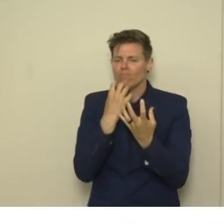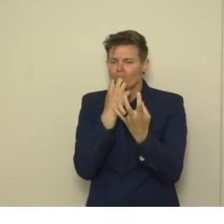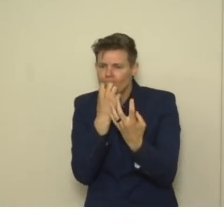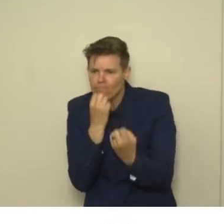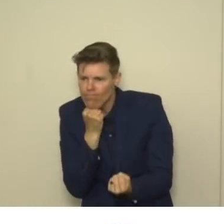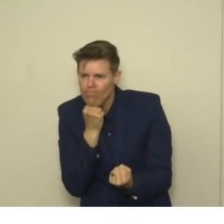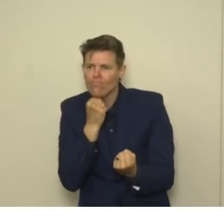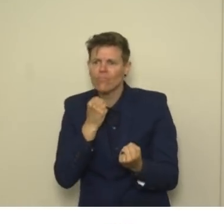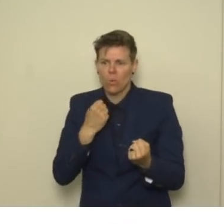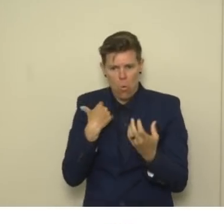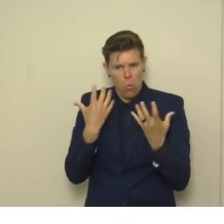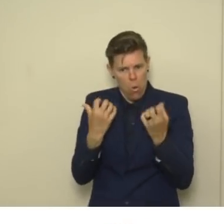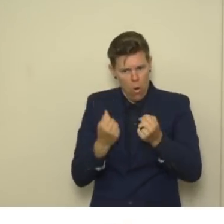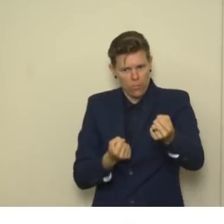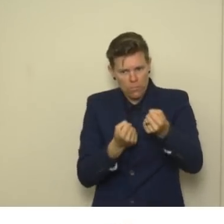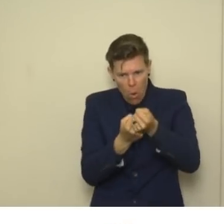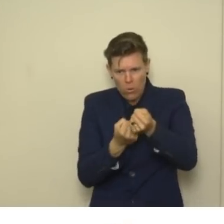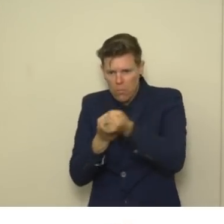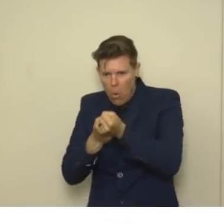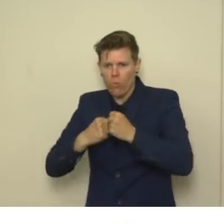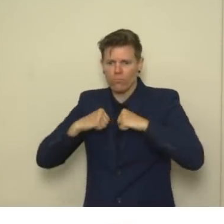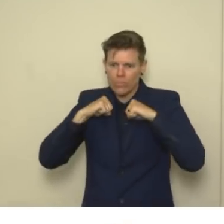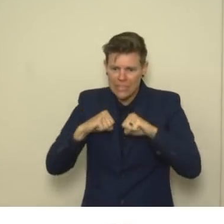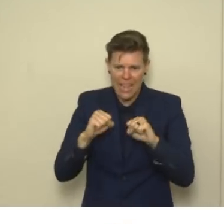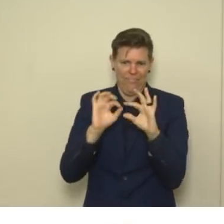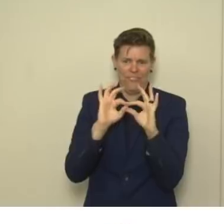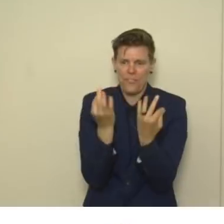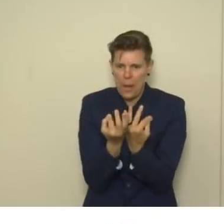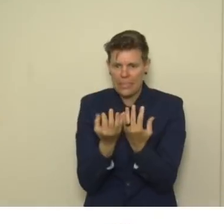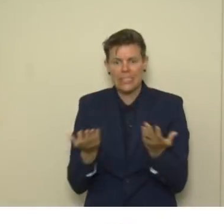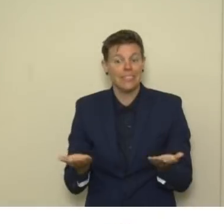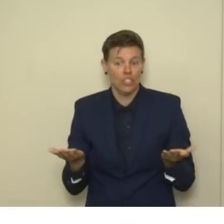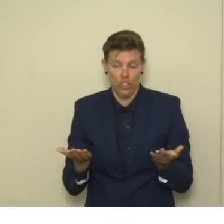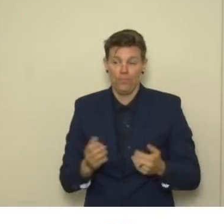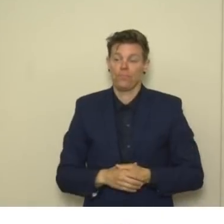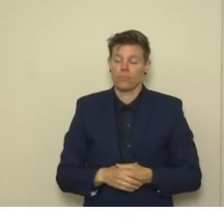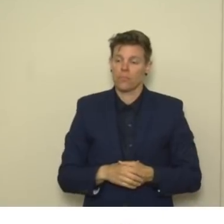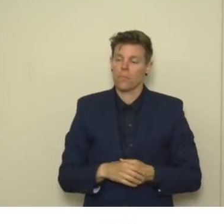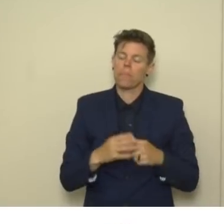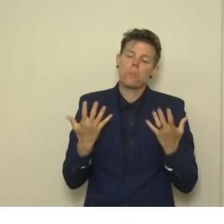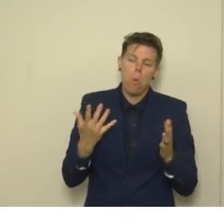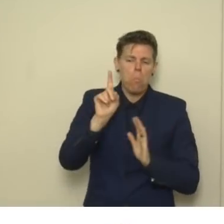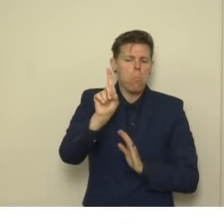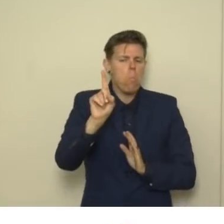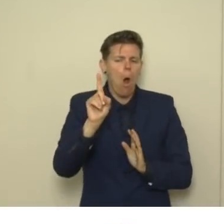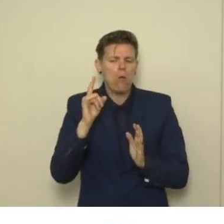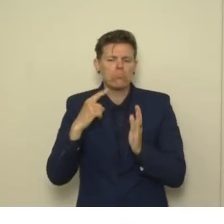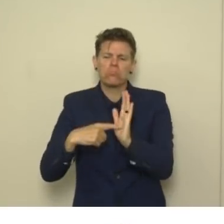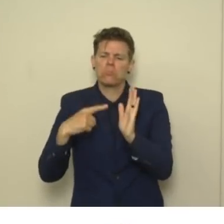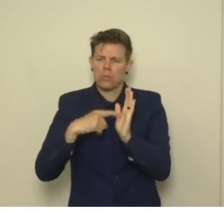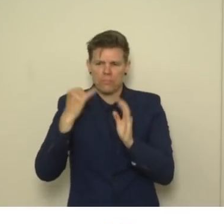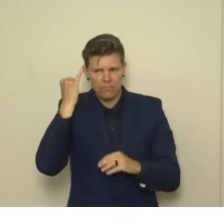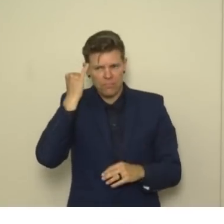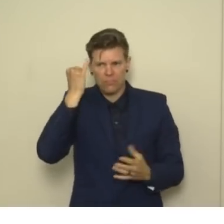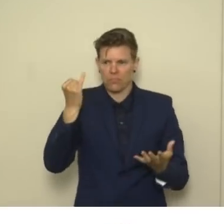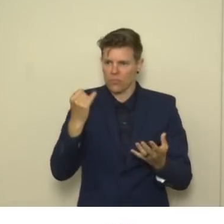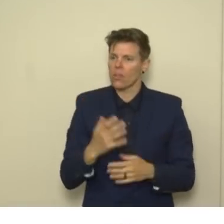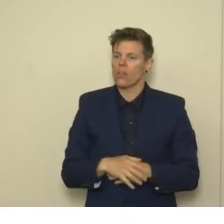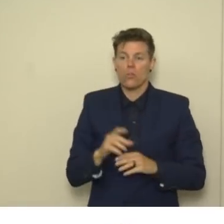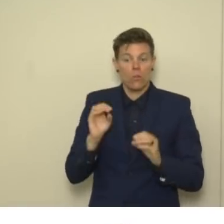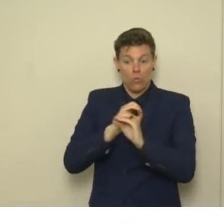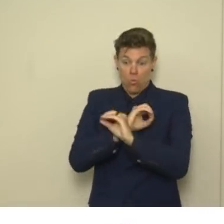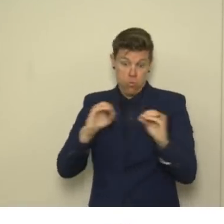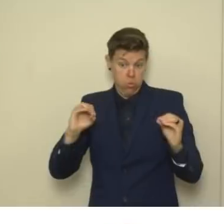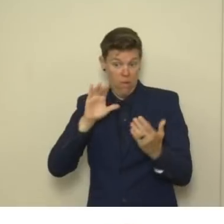students and families. So here's an example of that. While there be basically no in-person